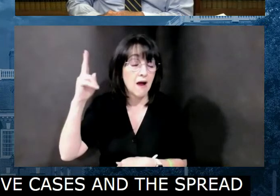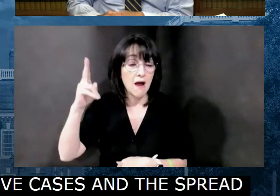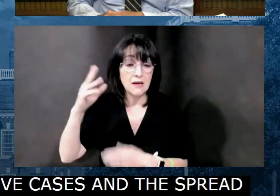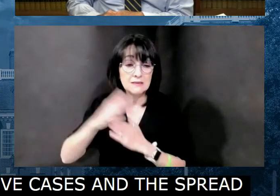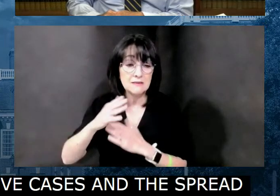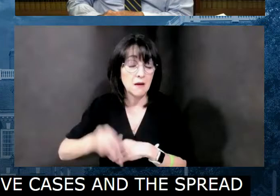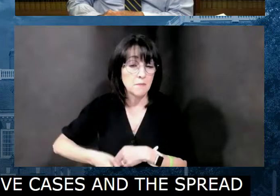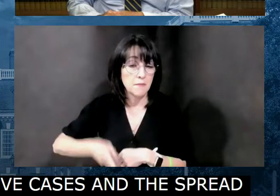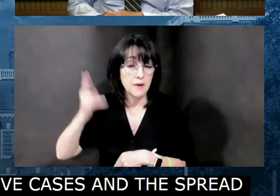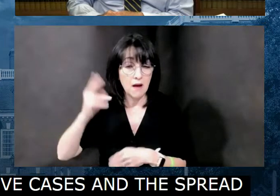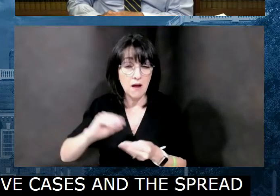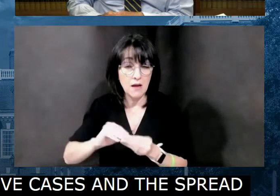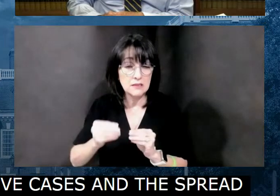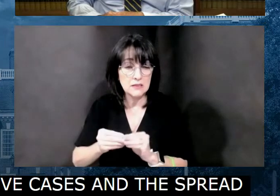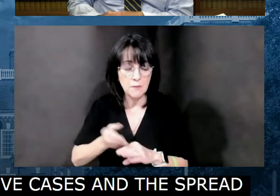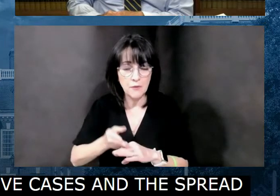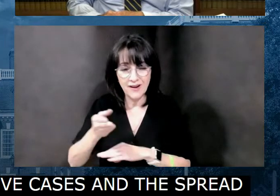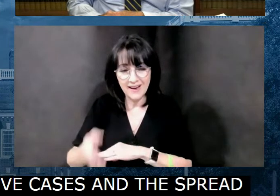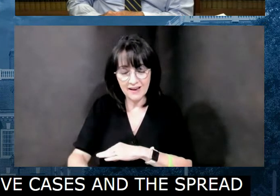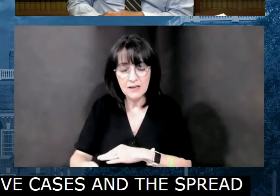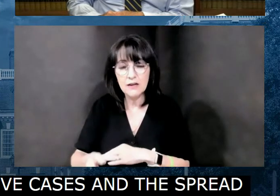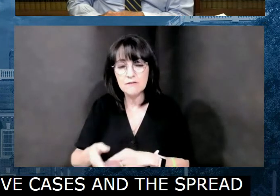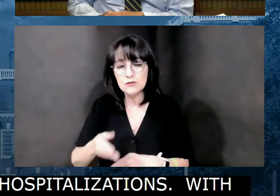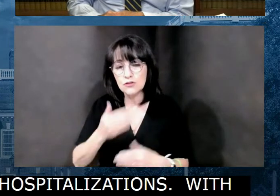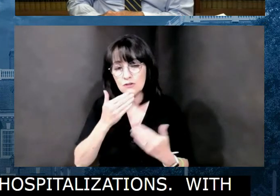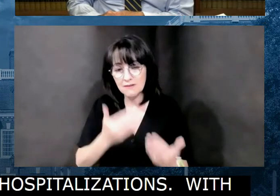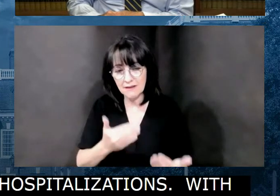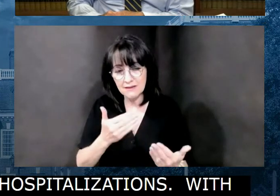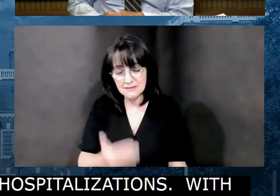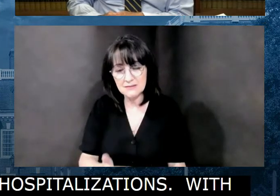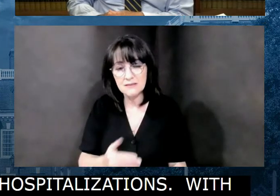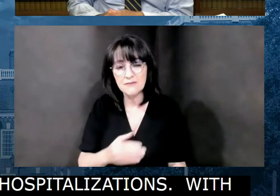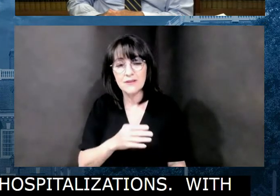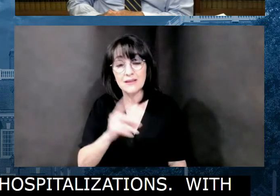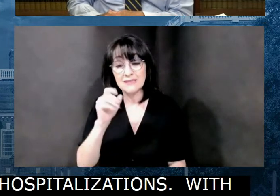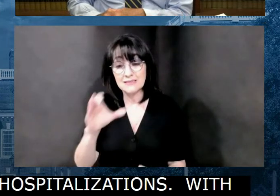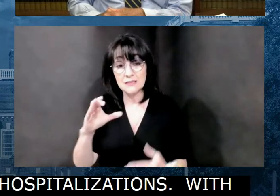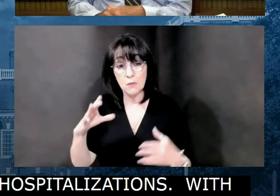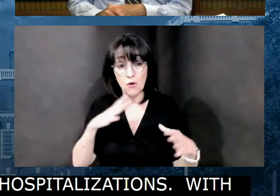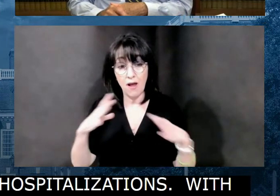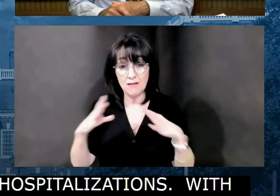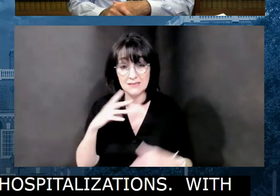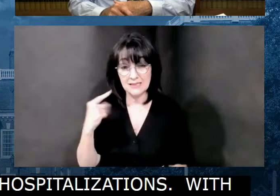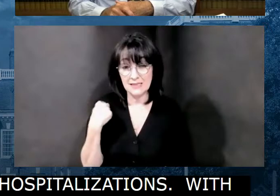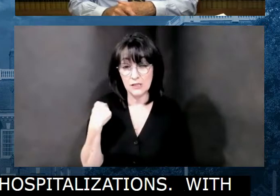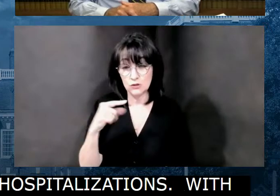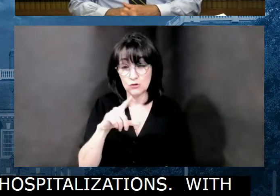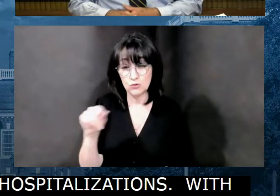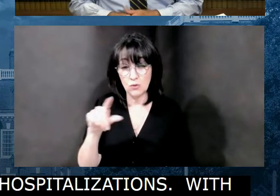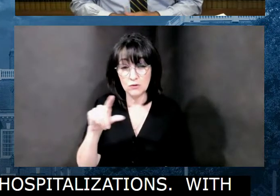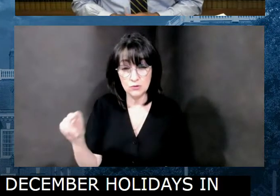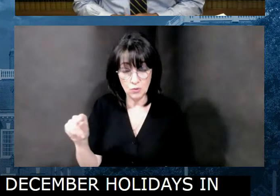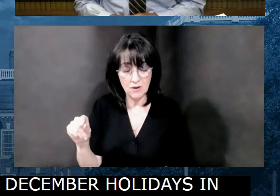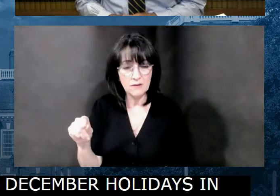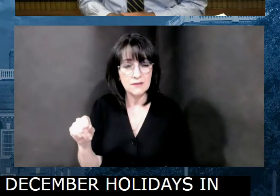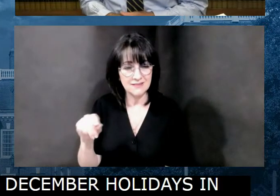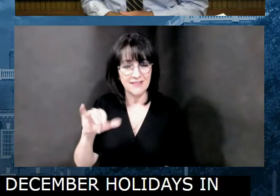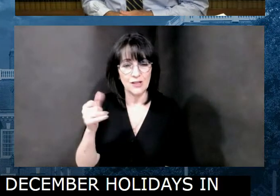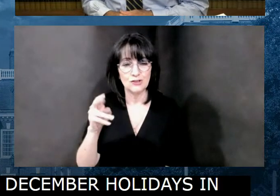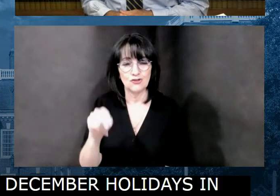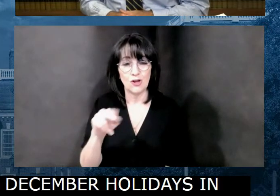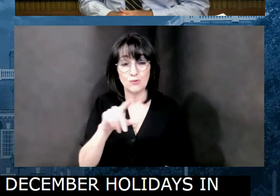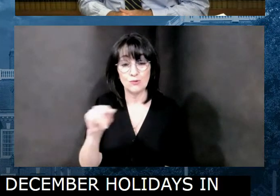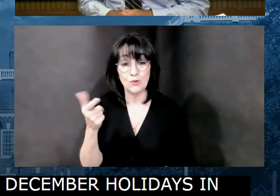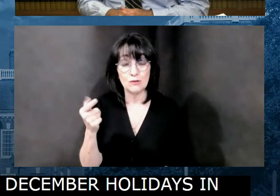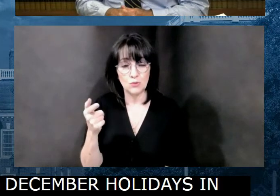after the Thanksgiving, December holidays in early January at 474 people with